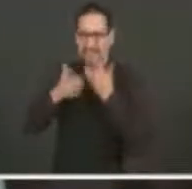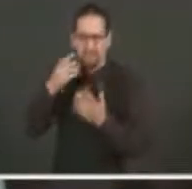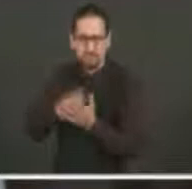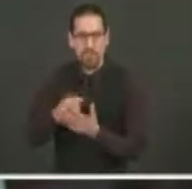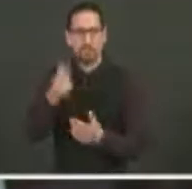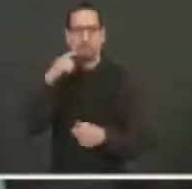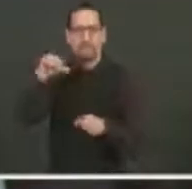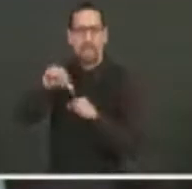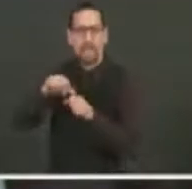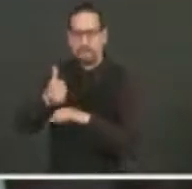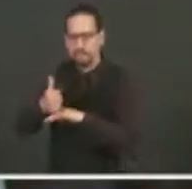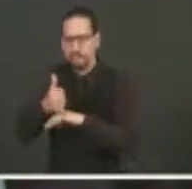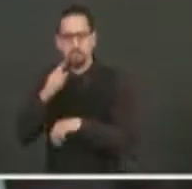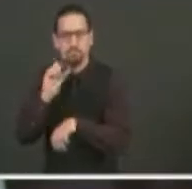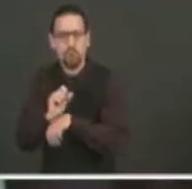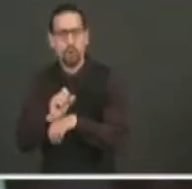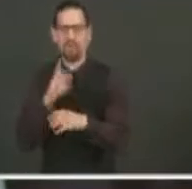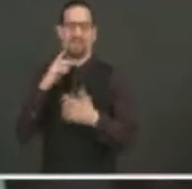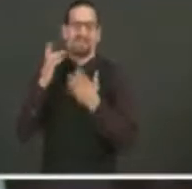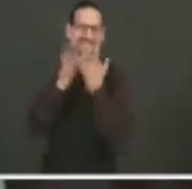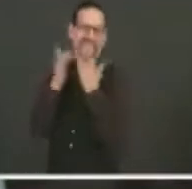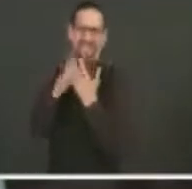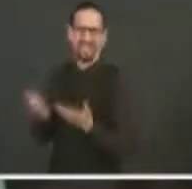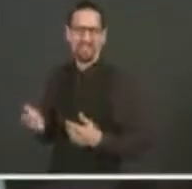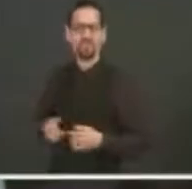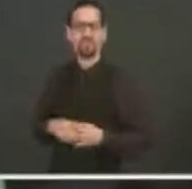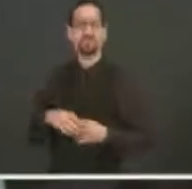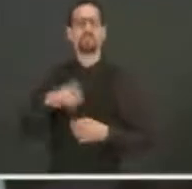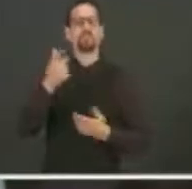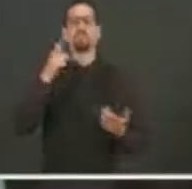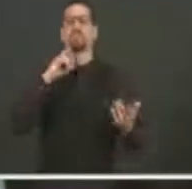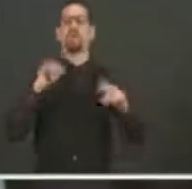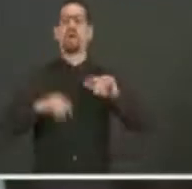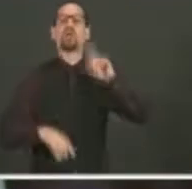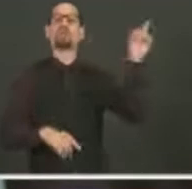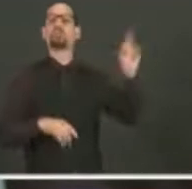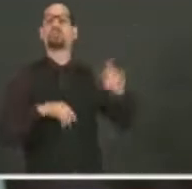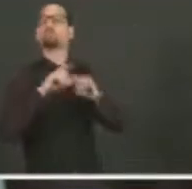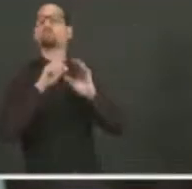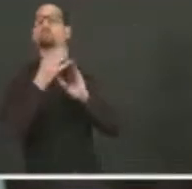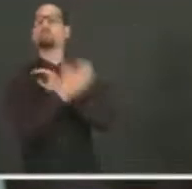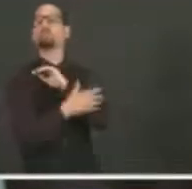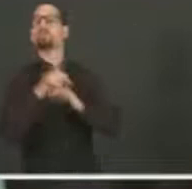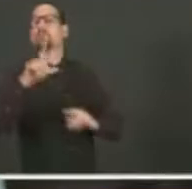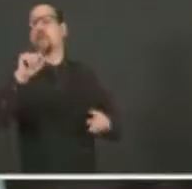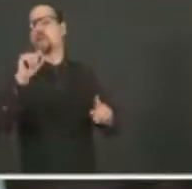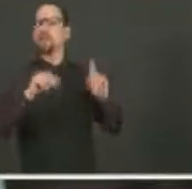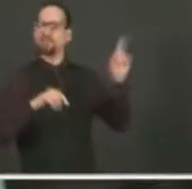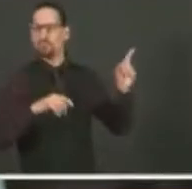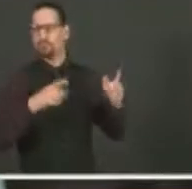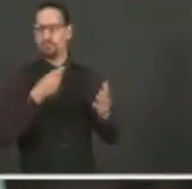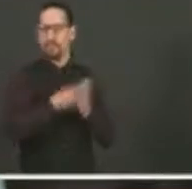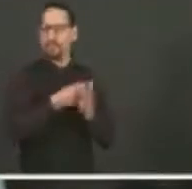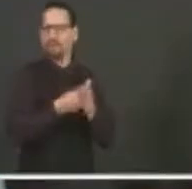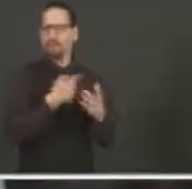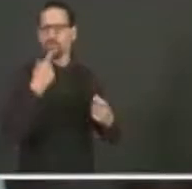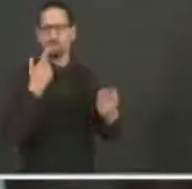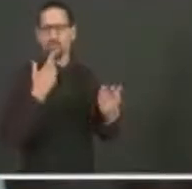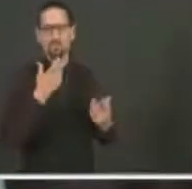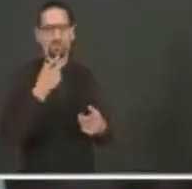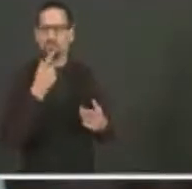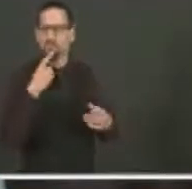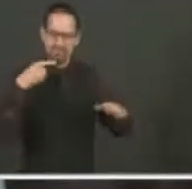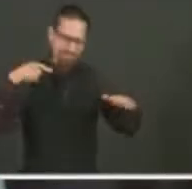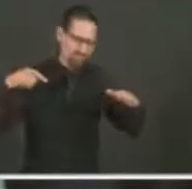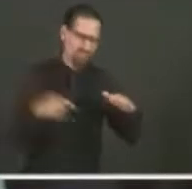We've seen, like in other places like Los Angeles that have done a similar thing, the money goes to the most basic